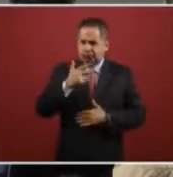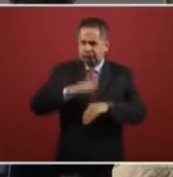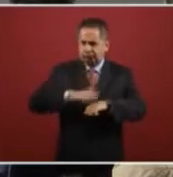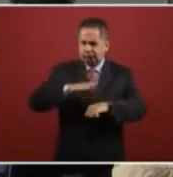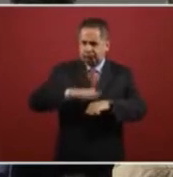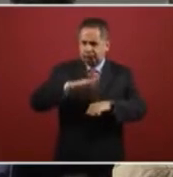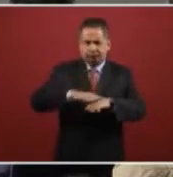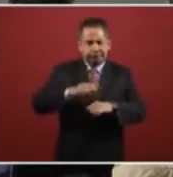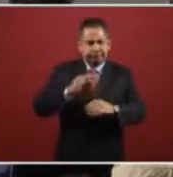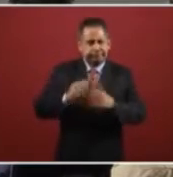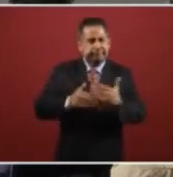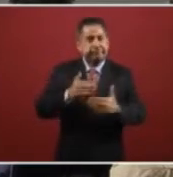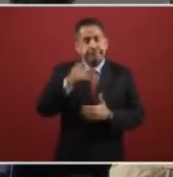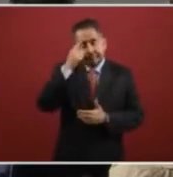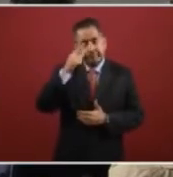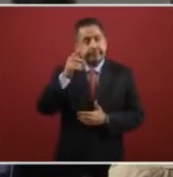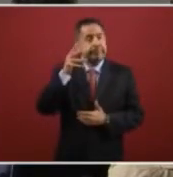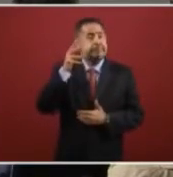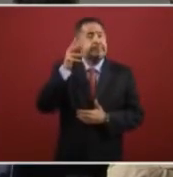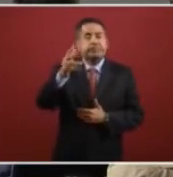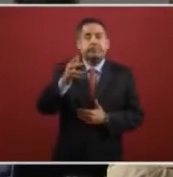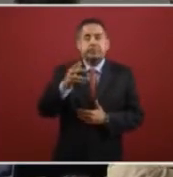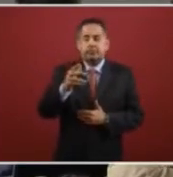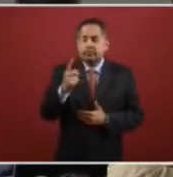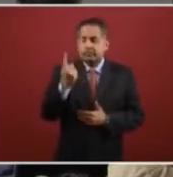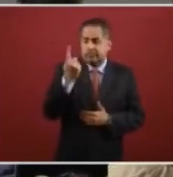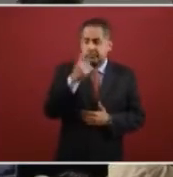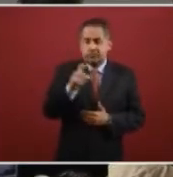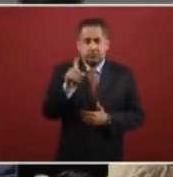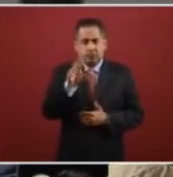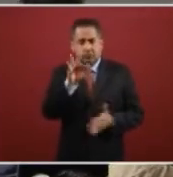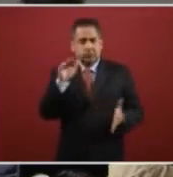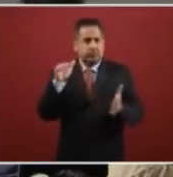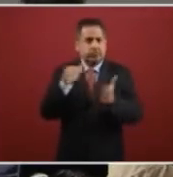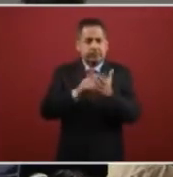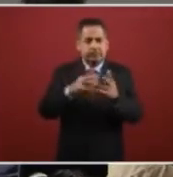every time more until it gets to